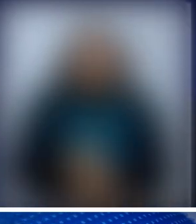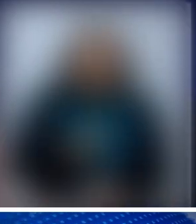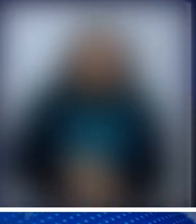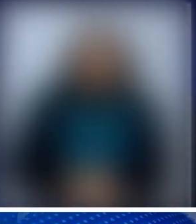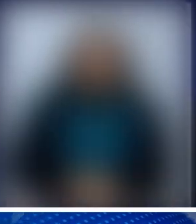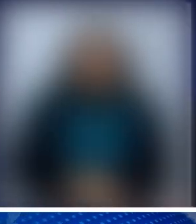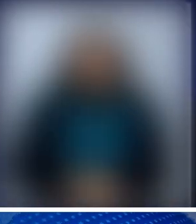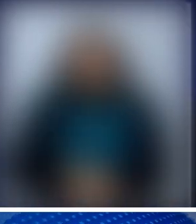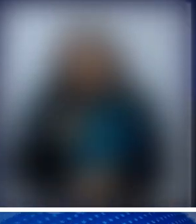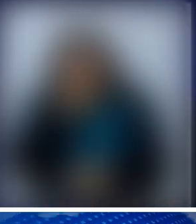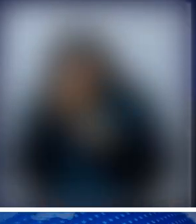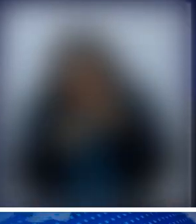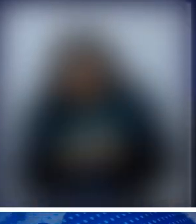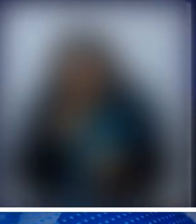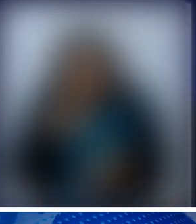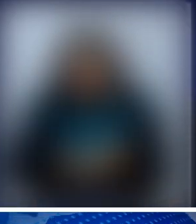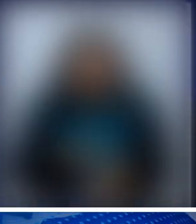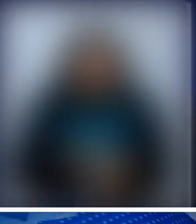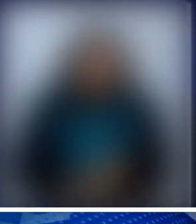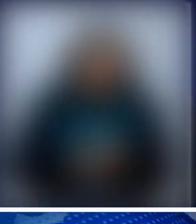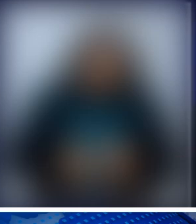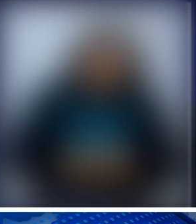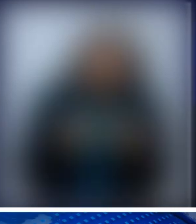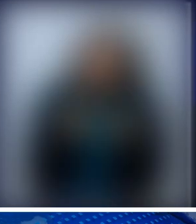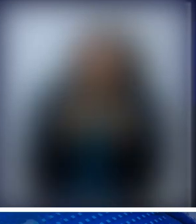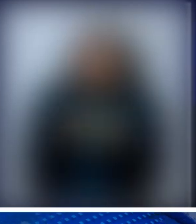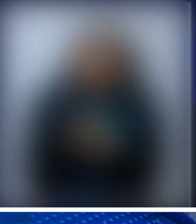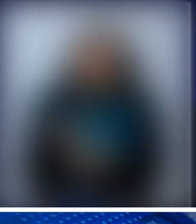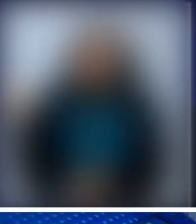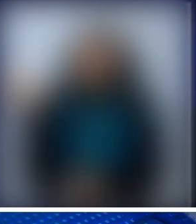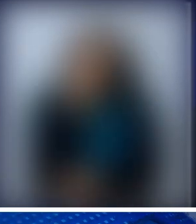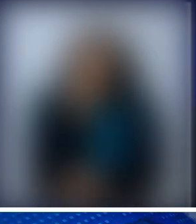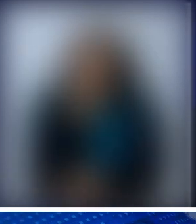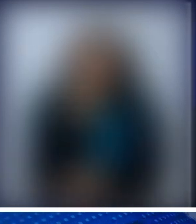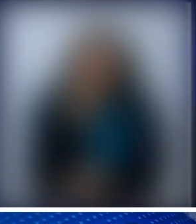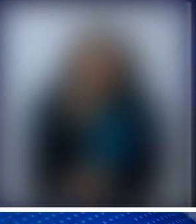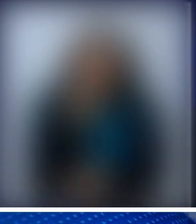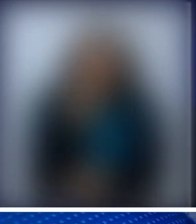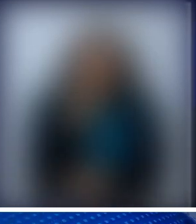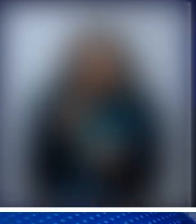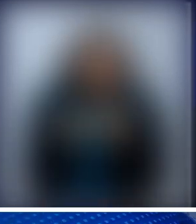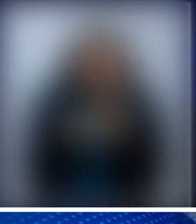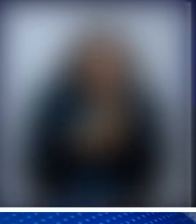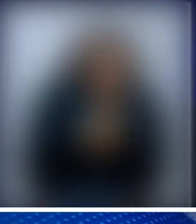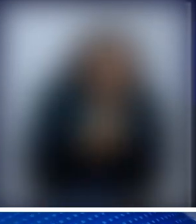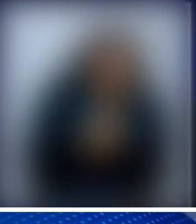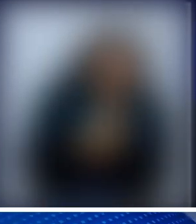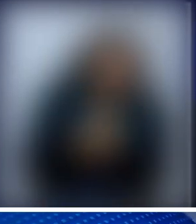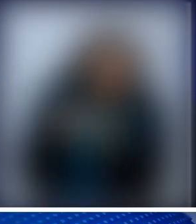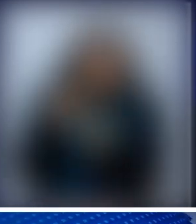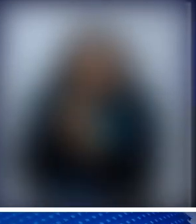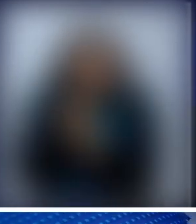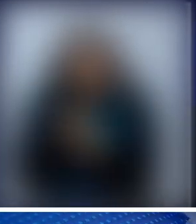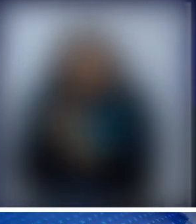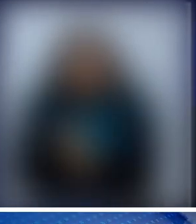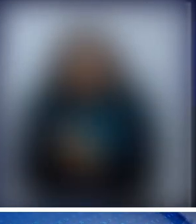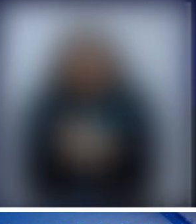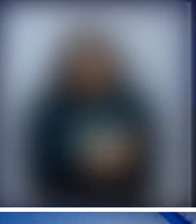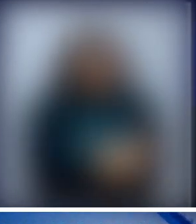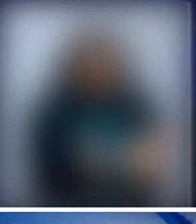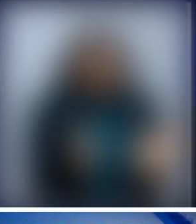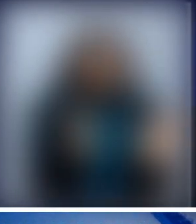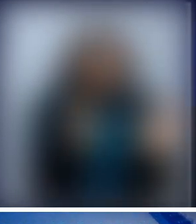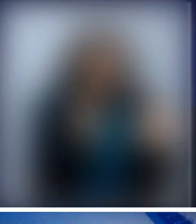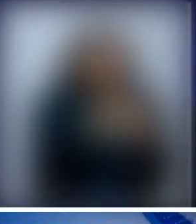Are we importing maybe from other countries and so forth? We will also look at food access, both physical and